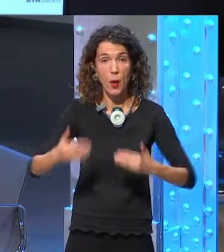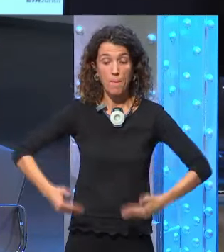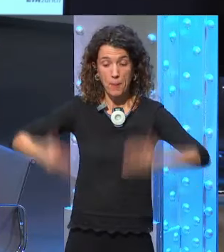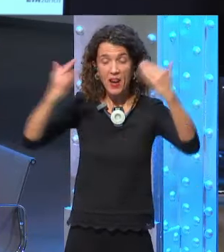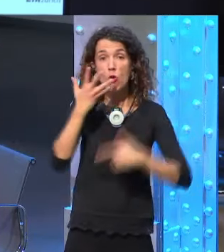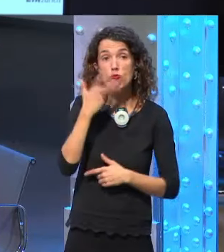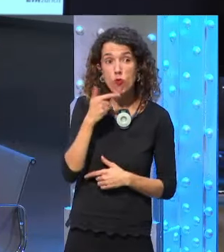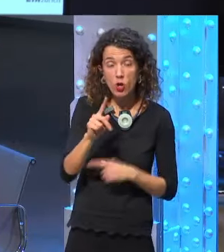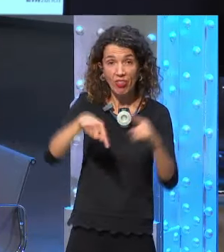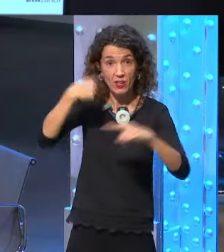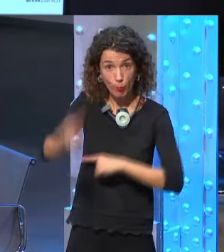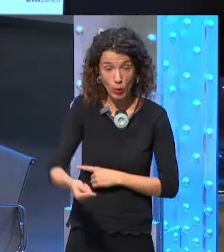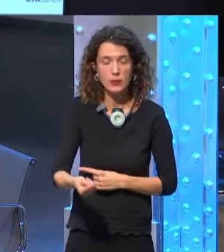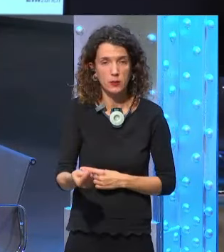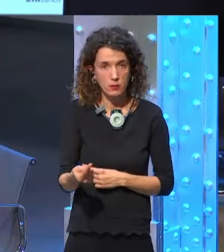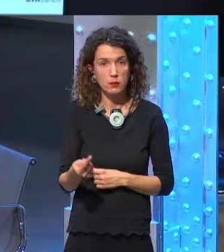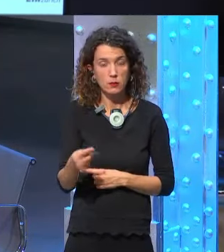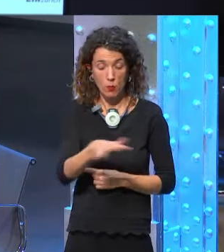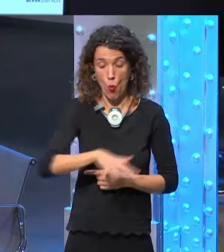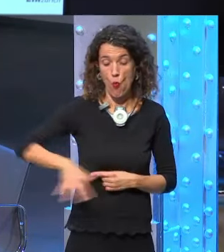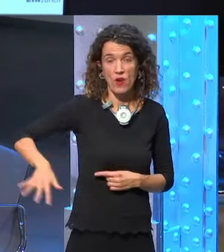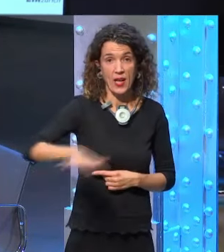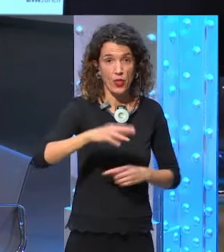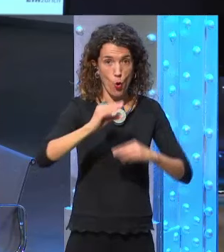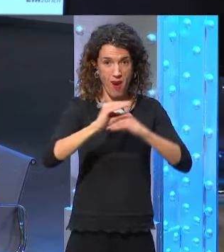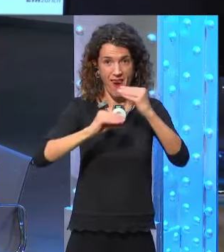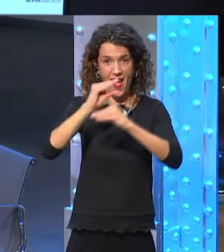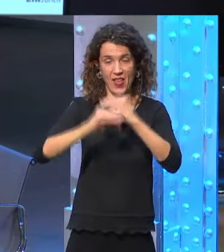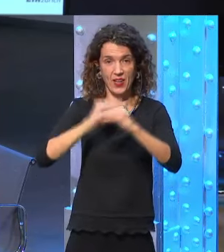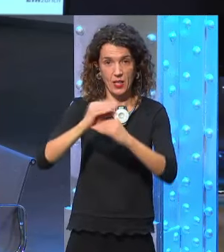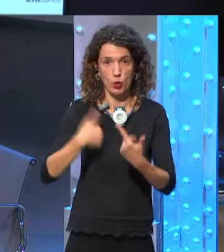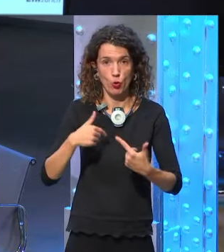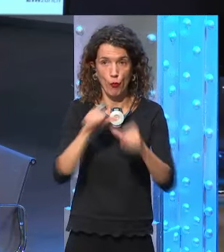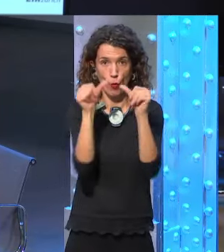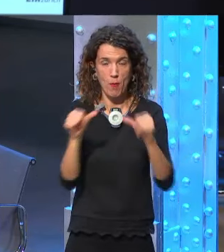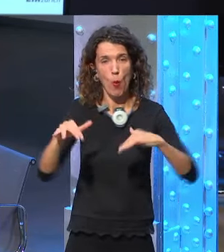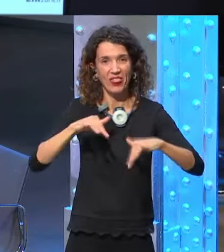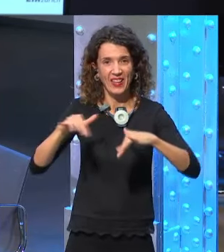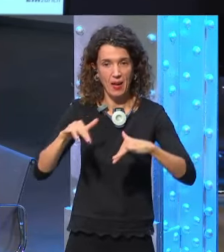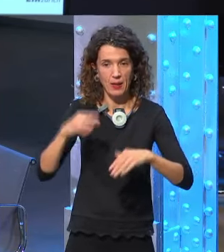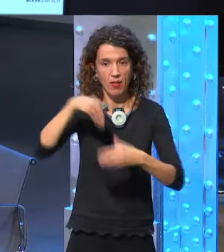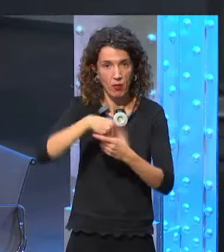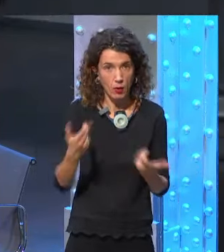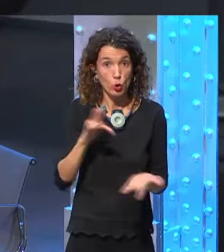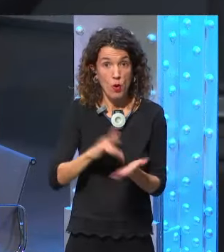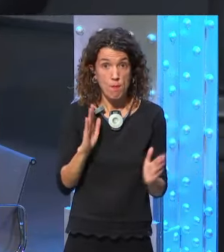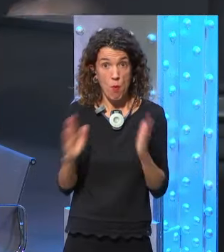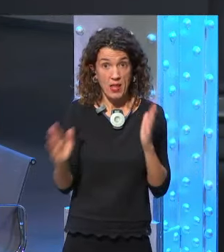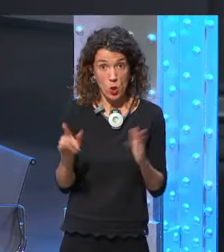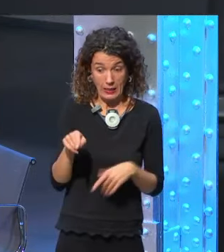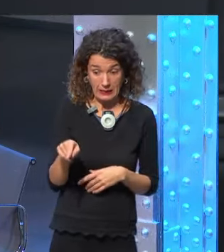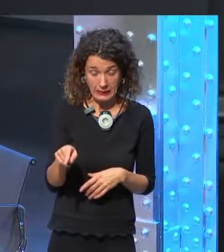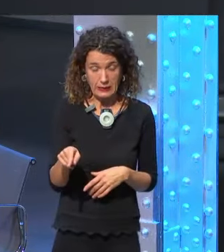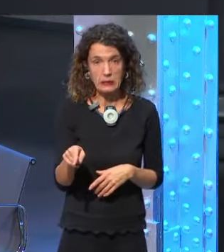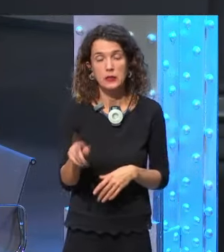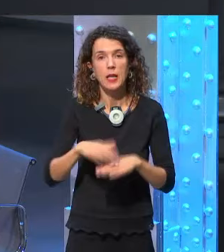and then the location of the bricks is determined dynamically at the moment where the robot comes in, scans the